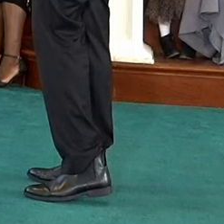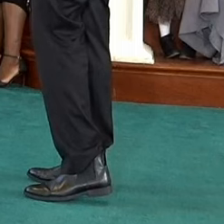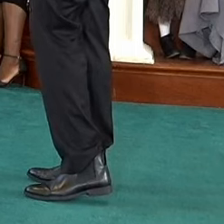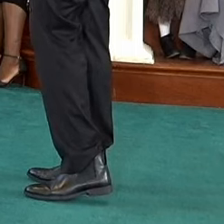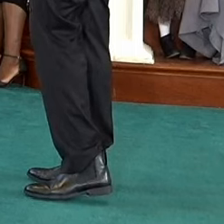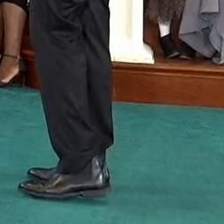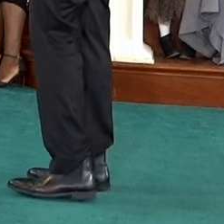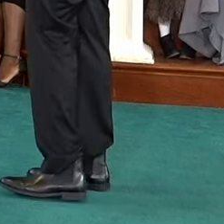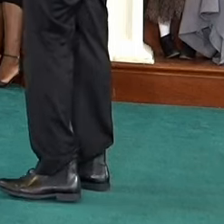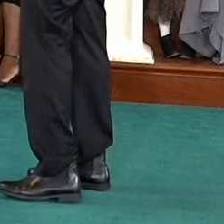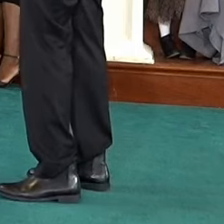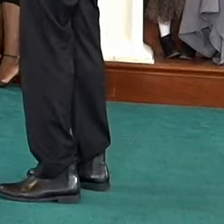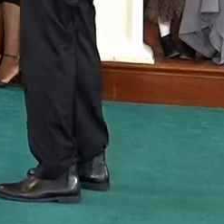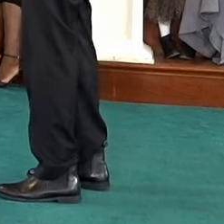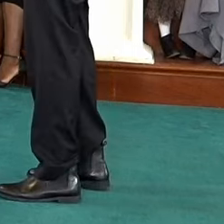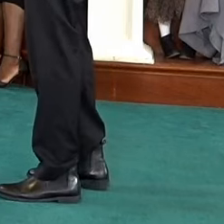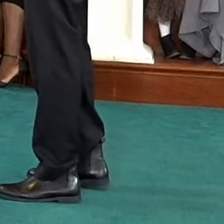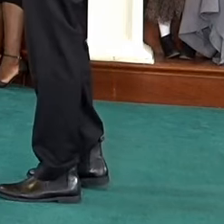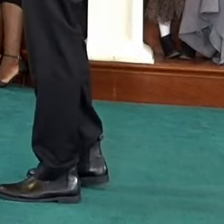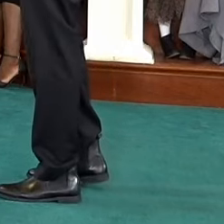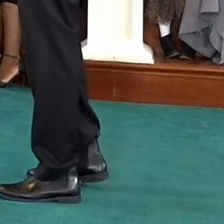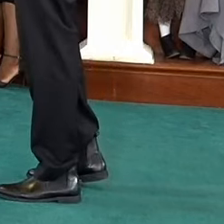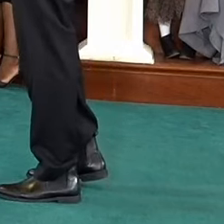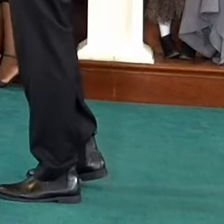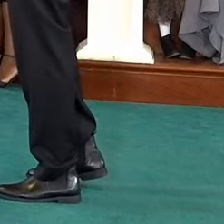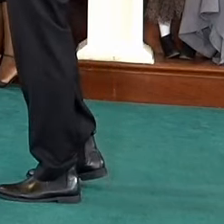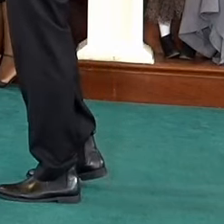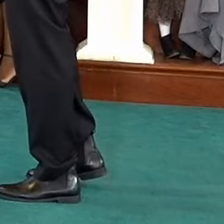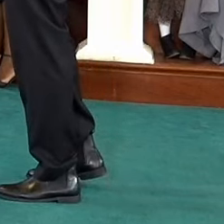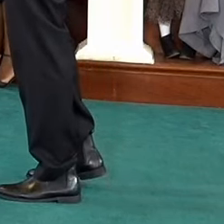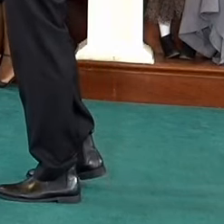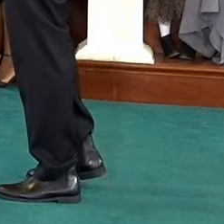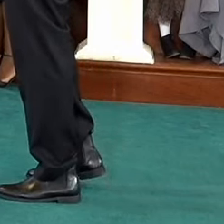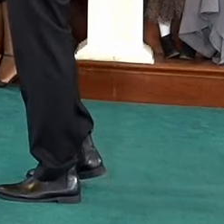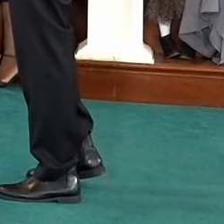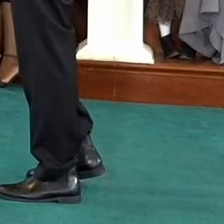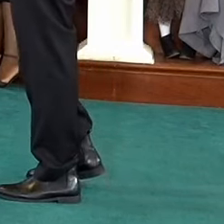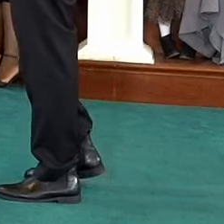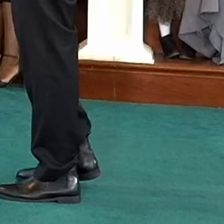the children of Israel. When Samson was born, you remember Samson's mommy was